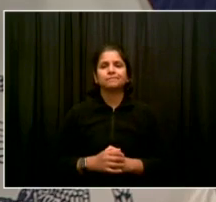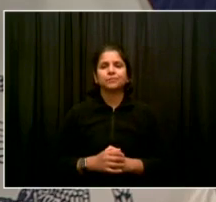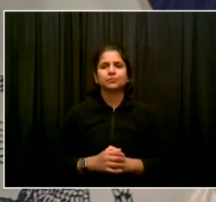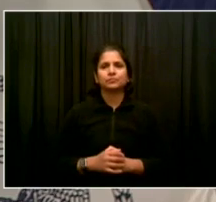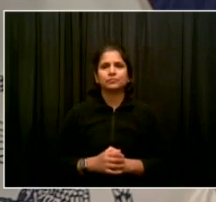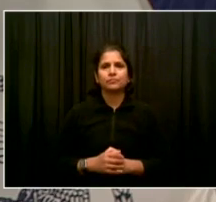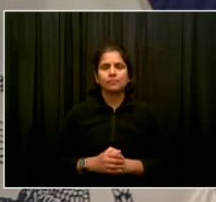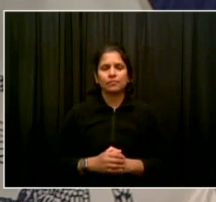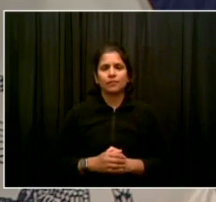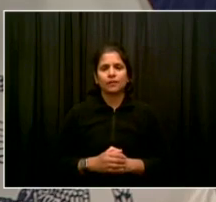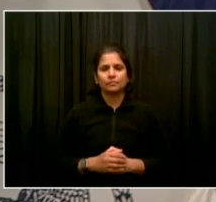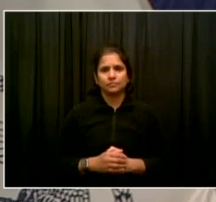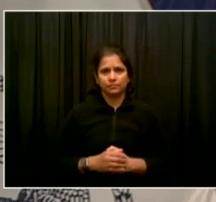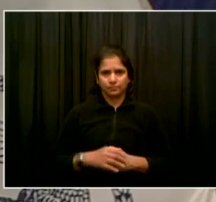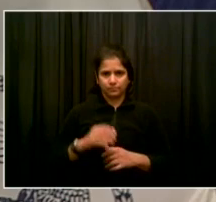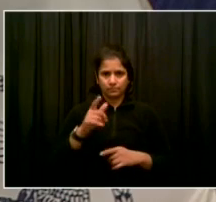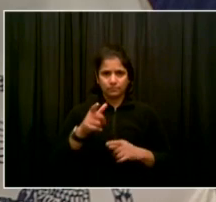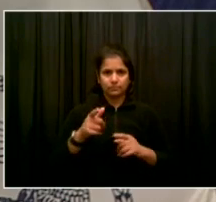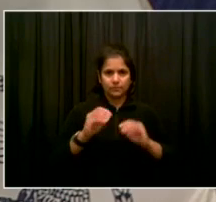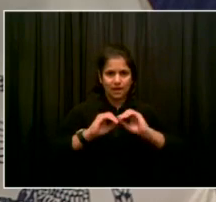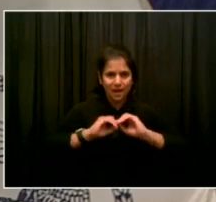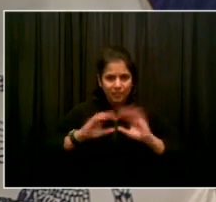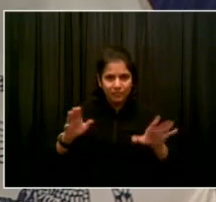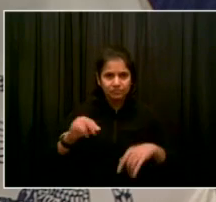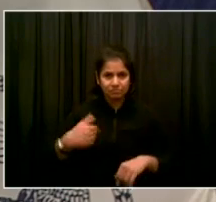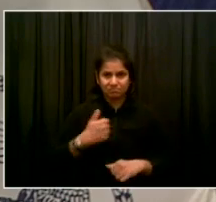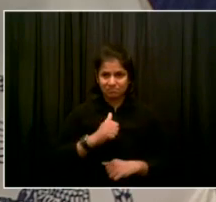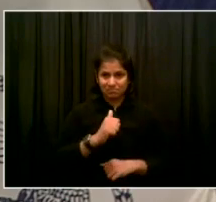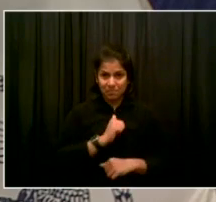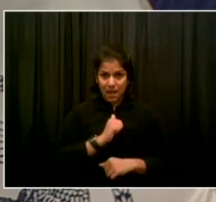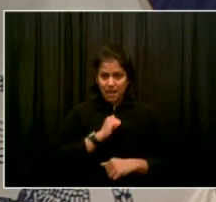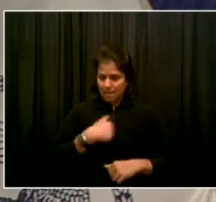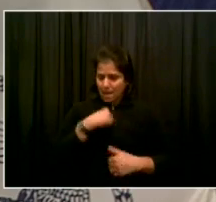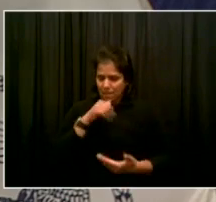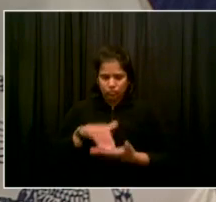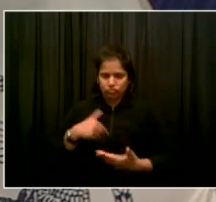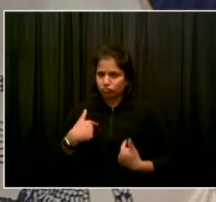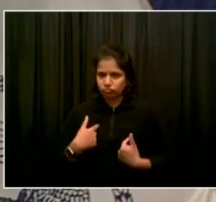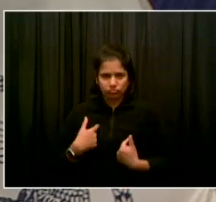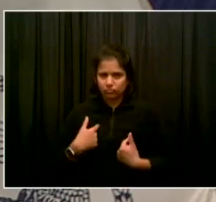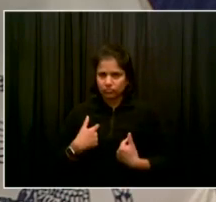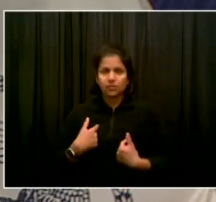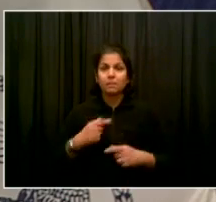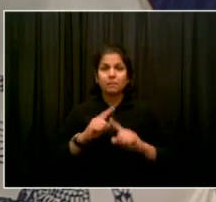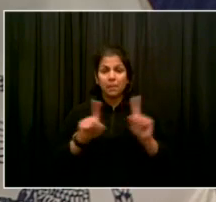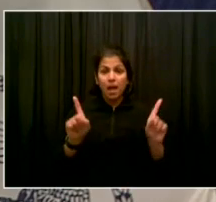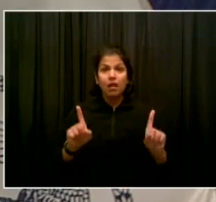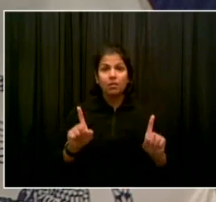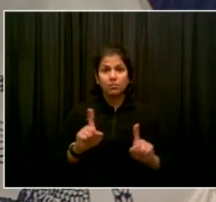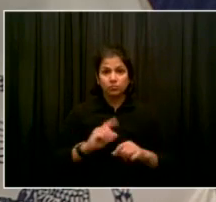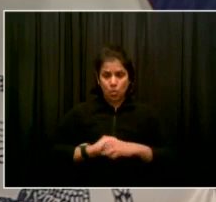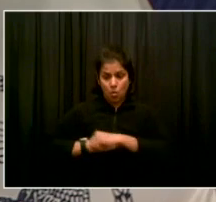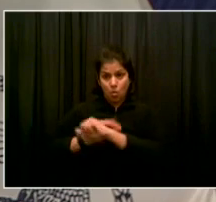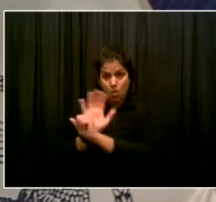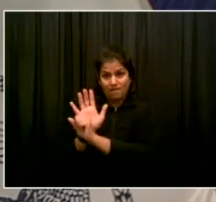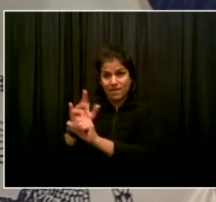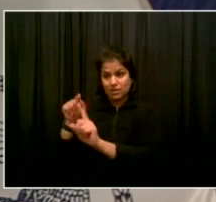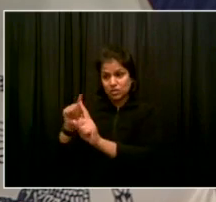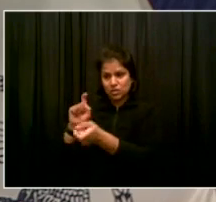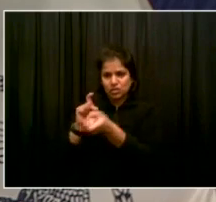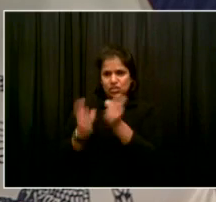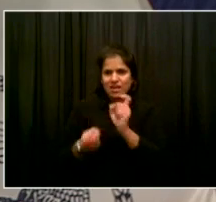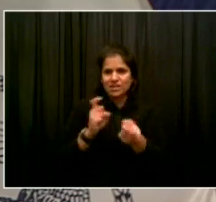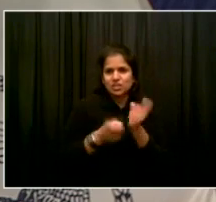obvious as the layman here, James, that we have an evolving dynamic We haven't seen anything quite like Omicron